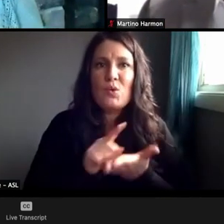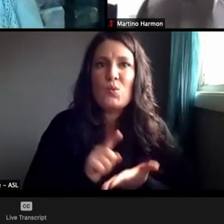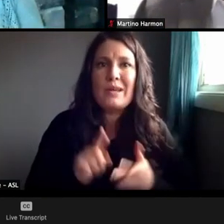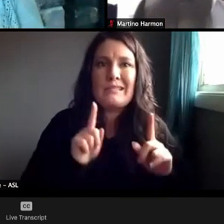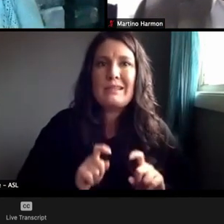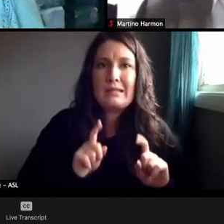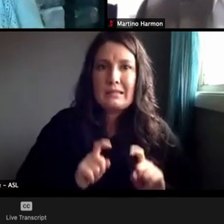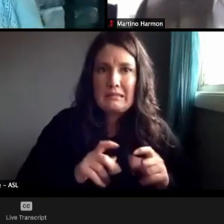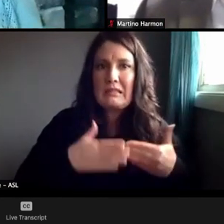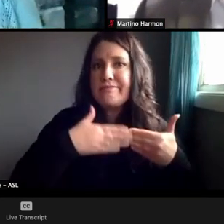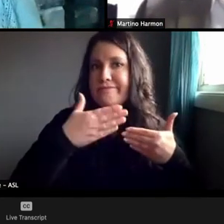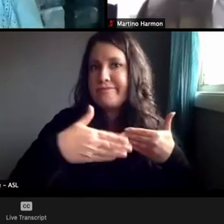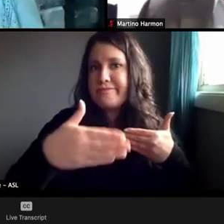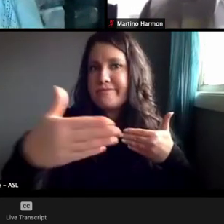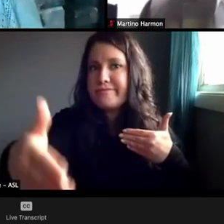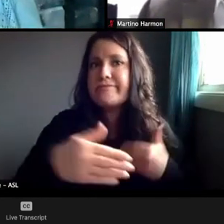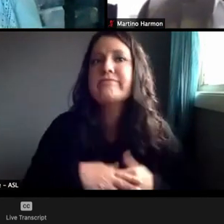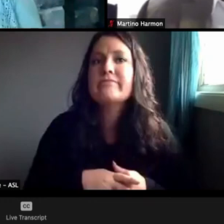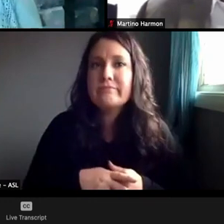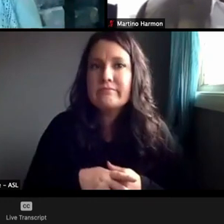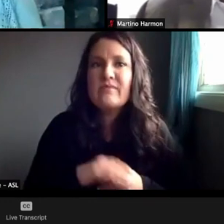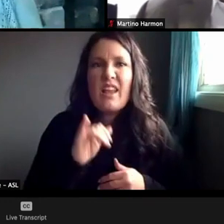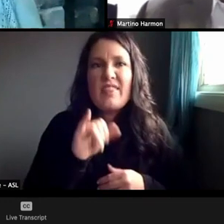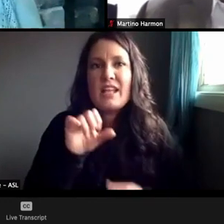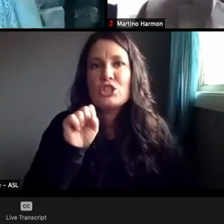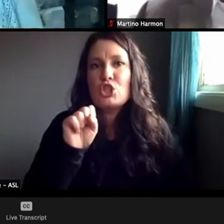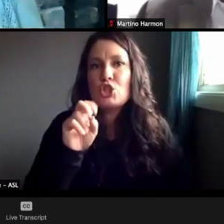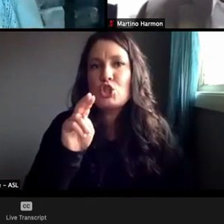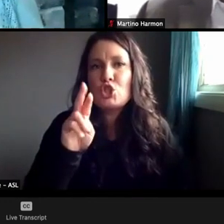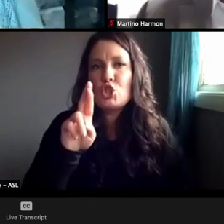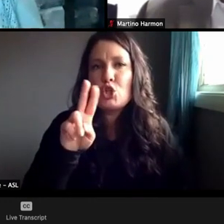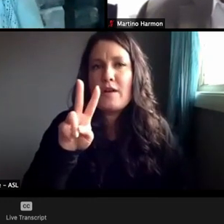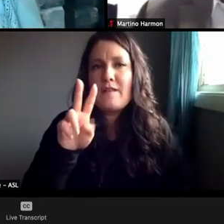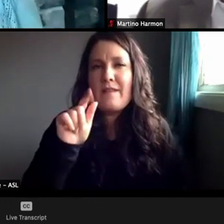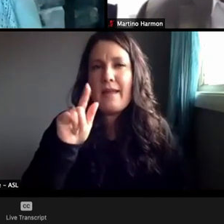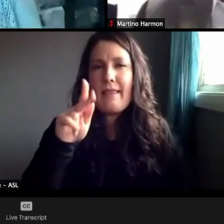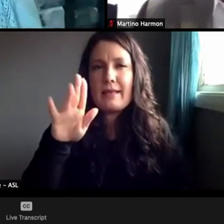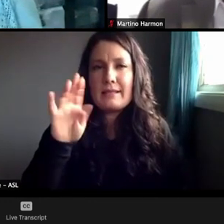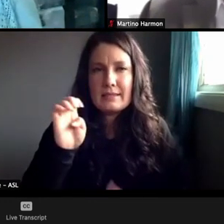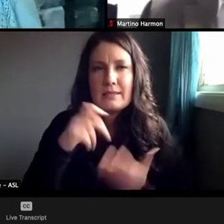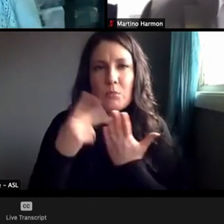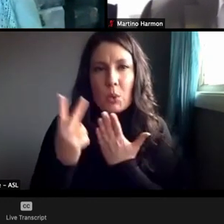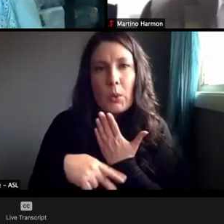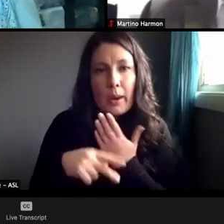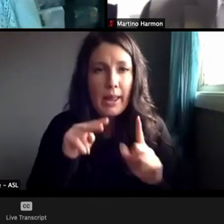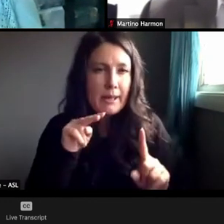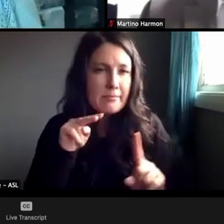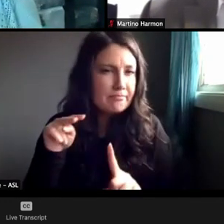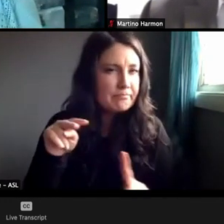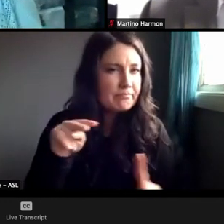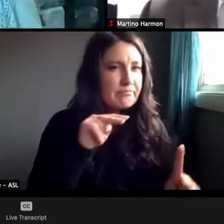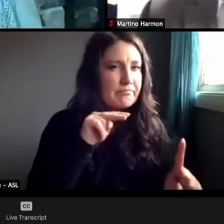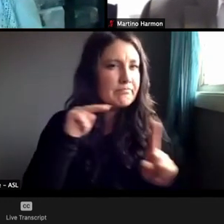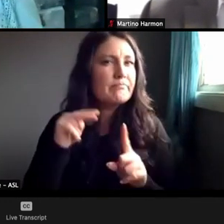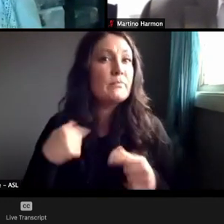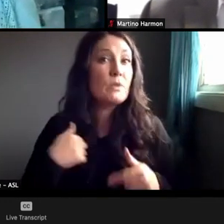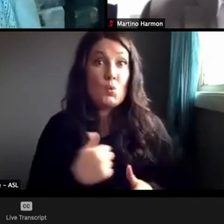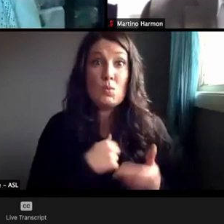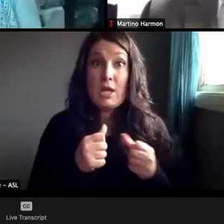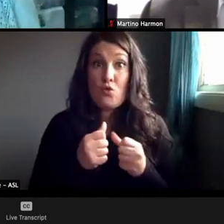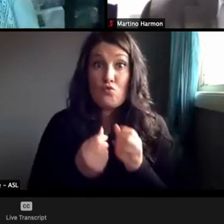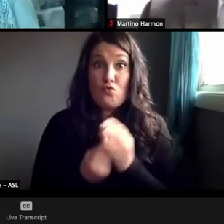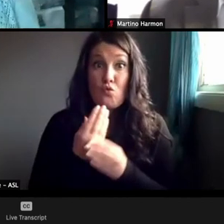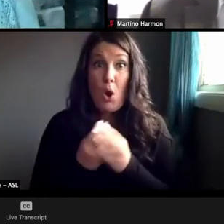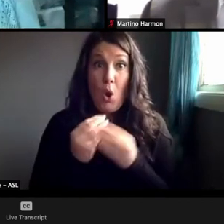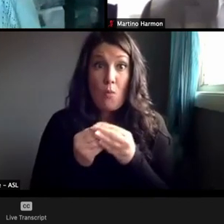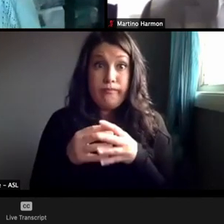ahead as part of this surveillance program. But as you know, as our capacity grows, we're going to take